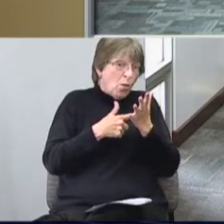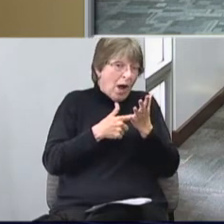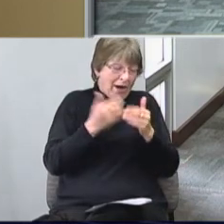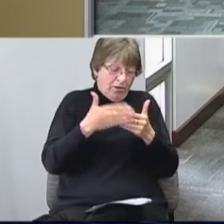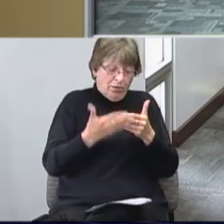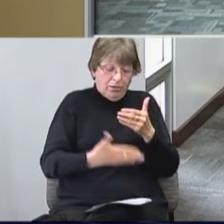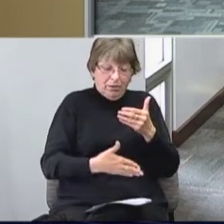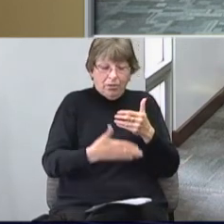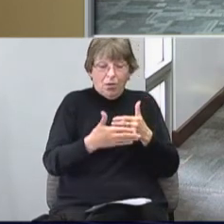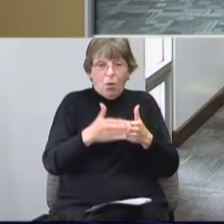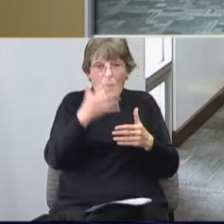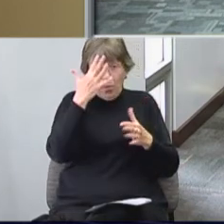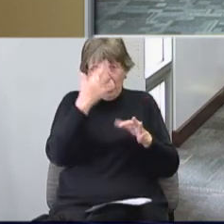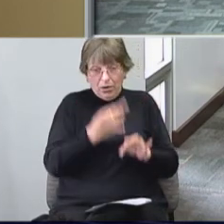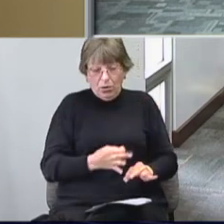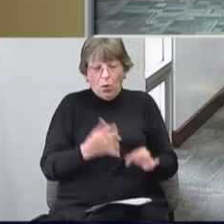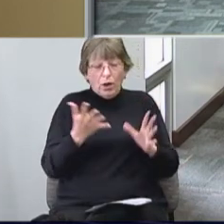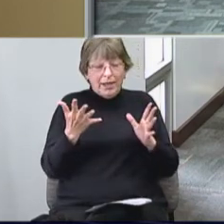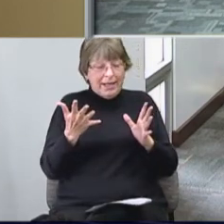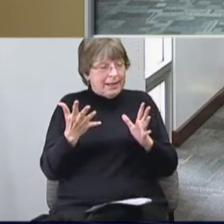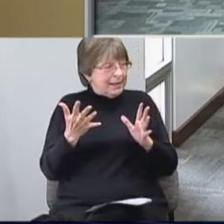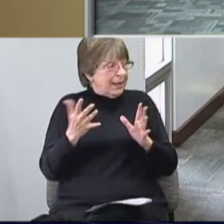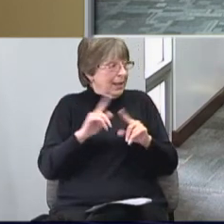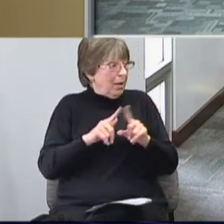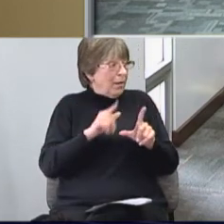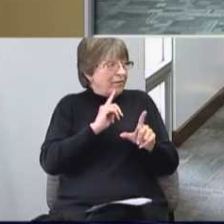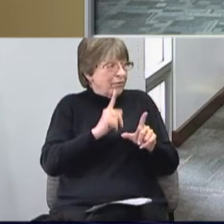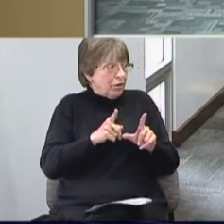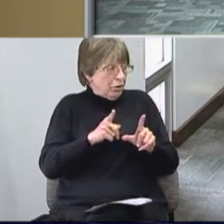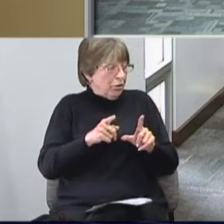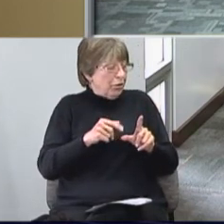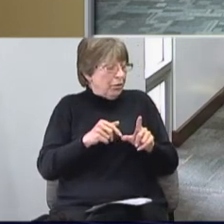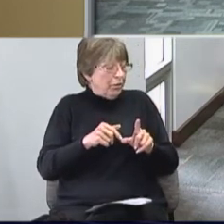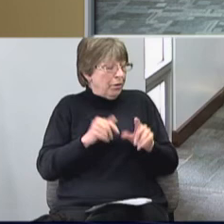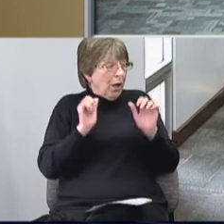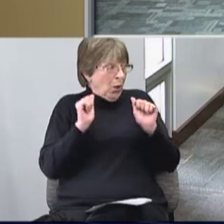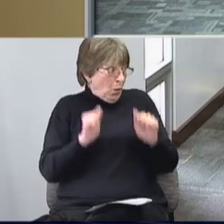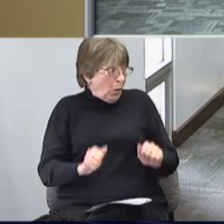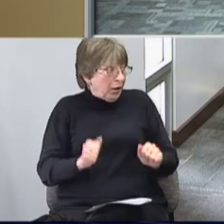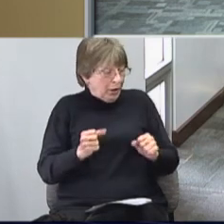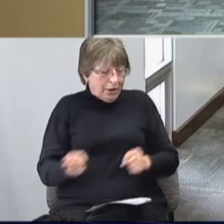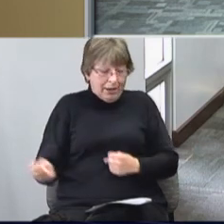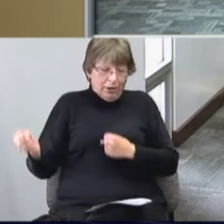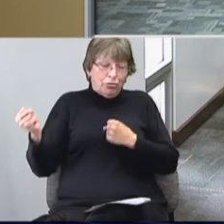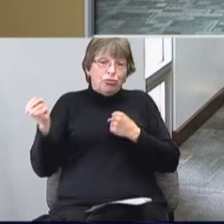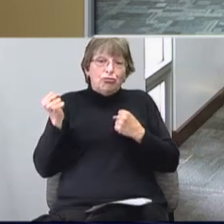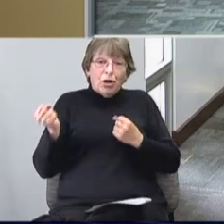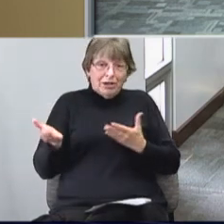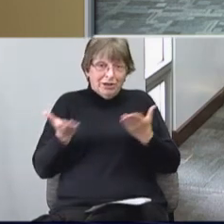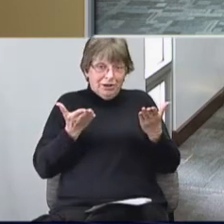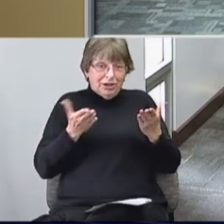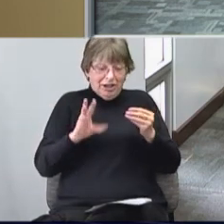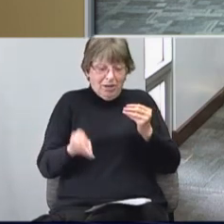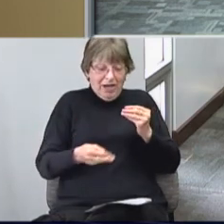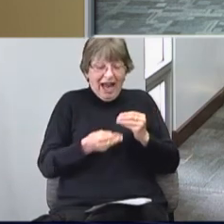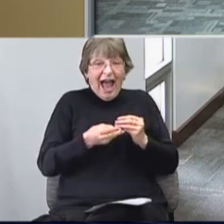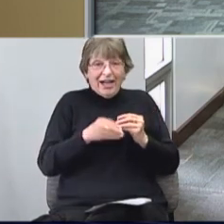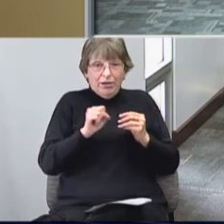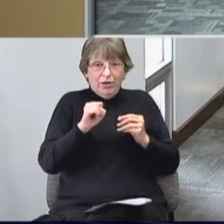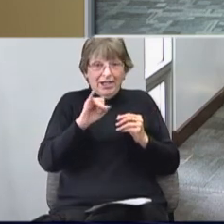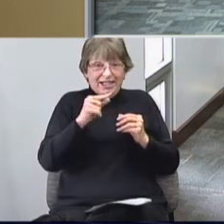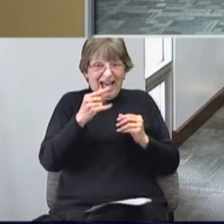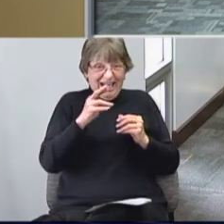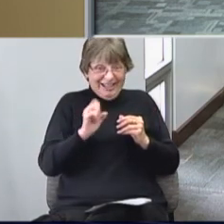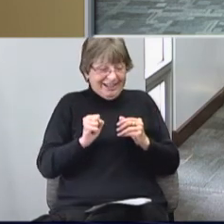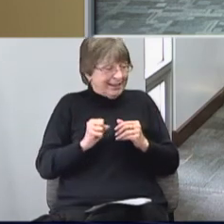property listed, but certainly we could take those to the Board of Realtors and suggest strongly that they put those on. I